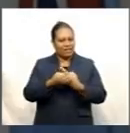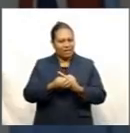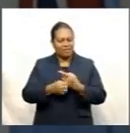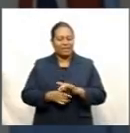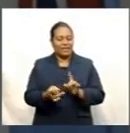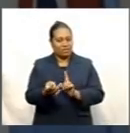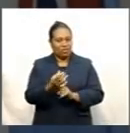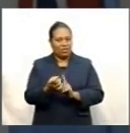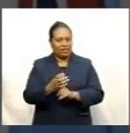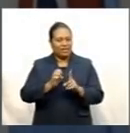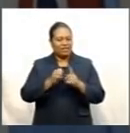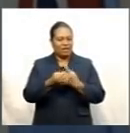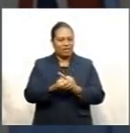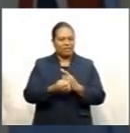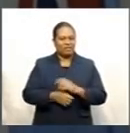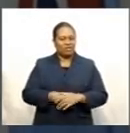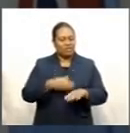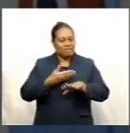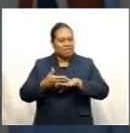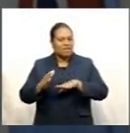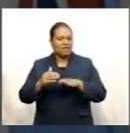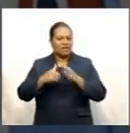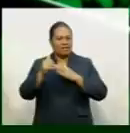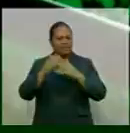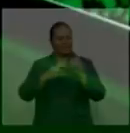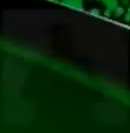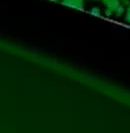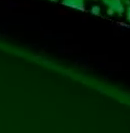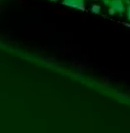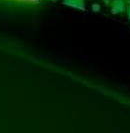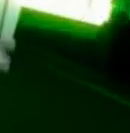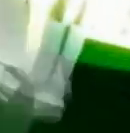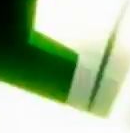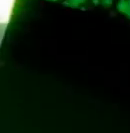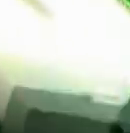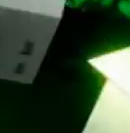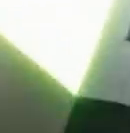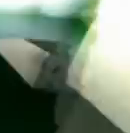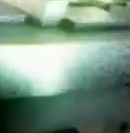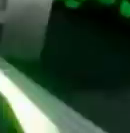the rebuilding of new schools will take place.